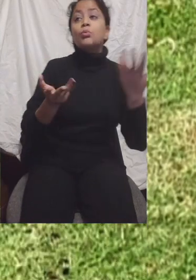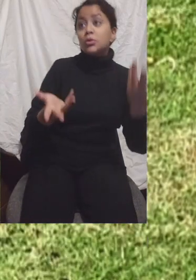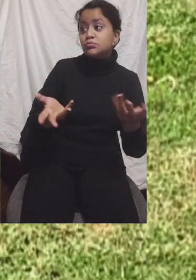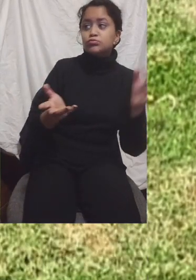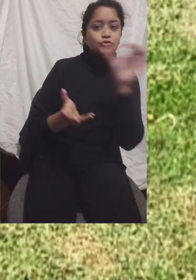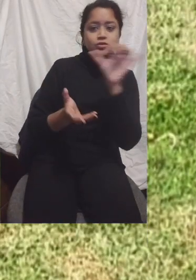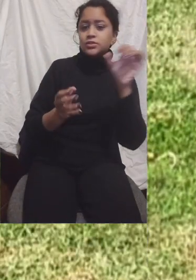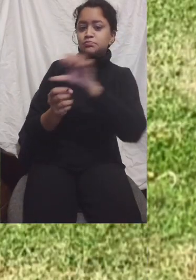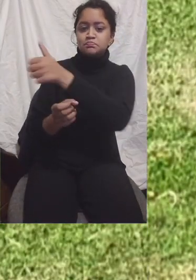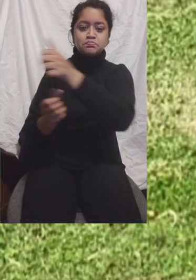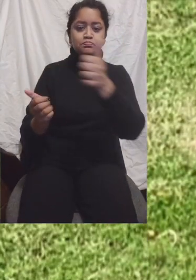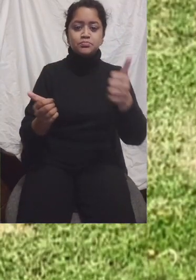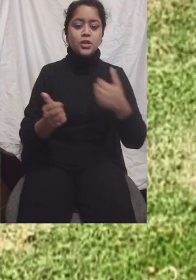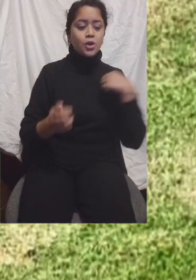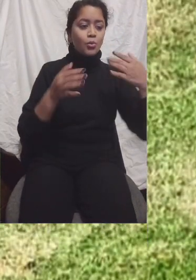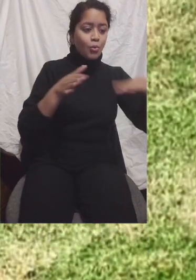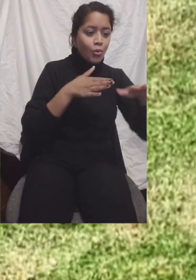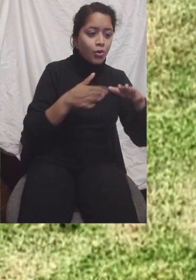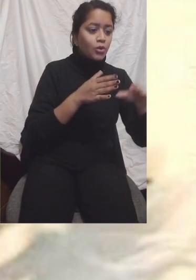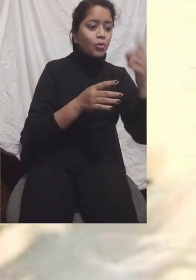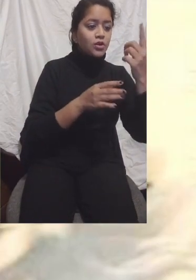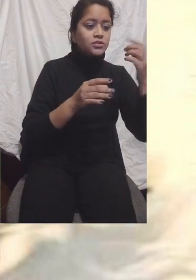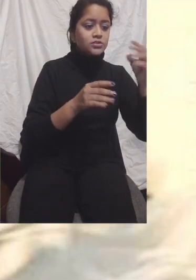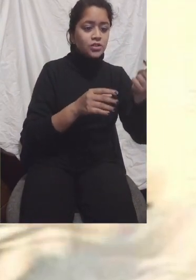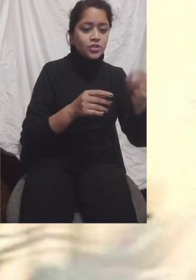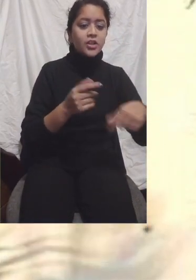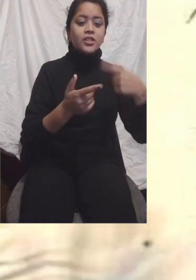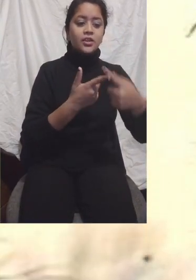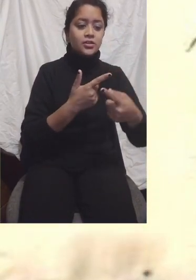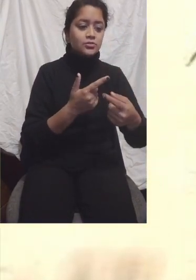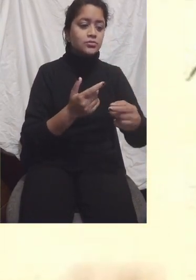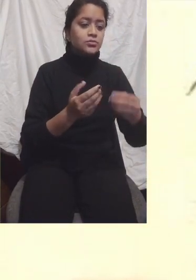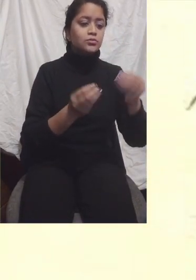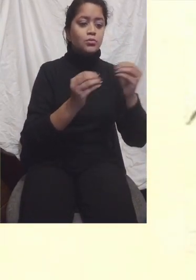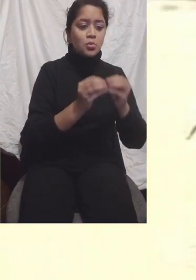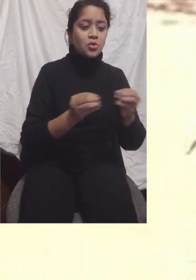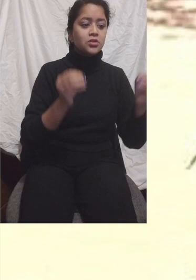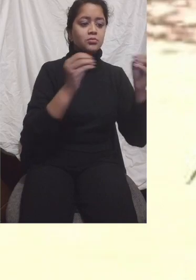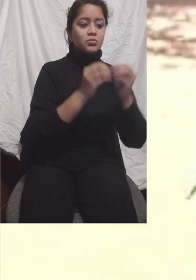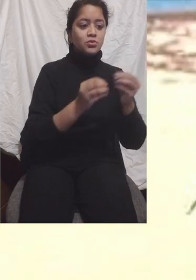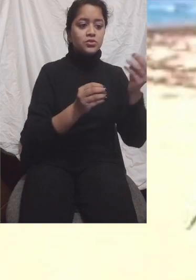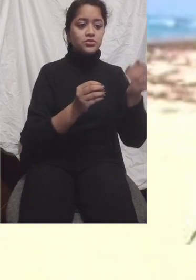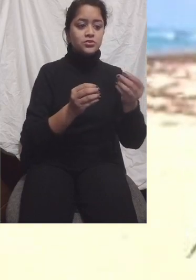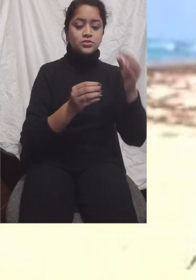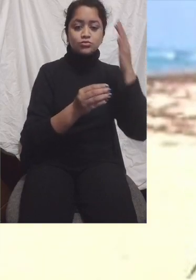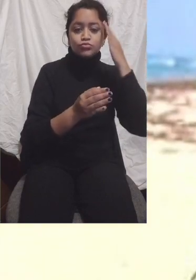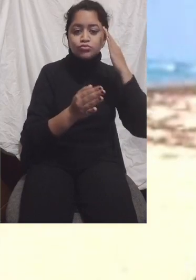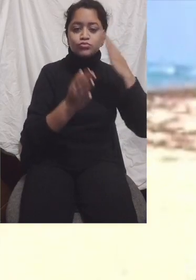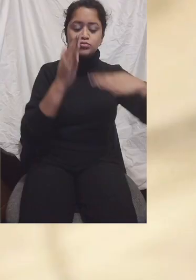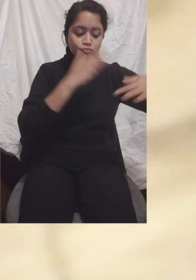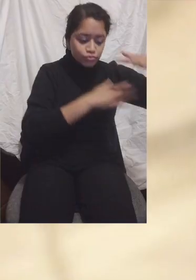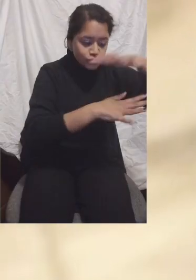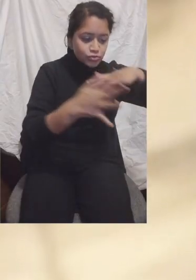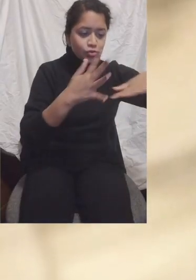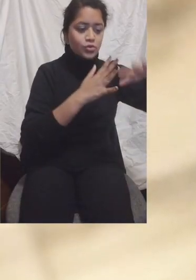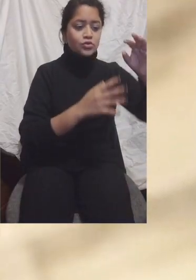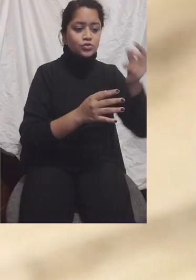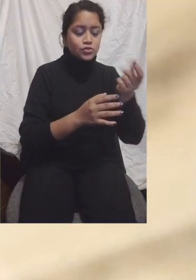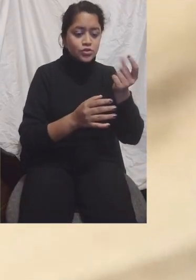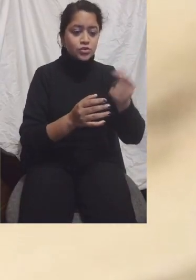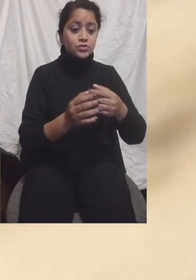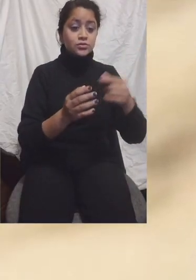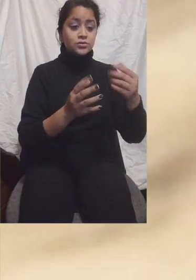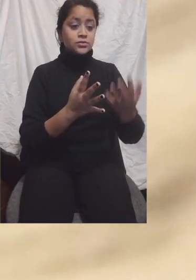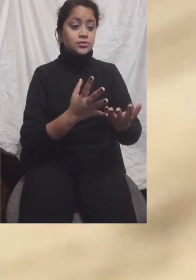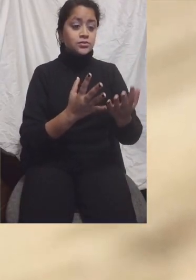dog. And then I came back the following week and I walked a couple of dogs. And then I walked some more dogs. And then I got to know the dogs and I